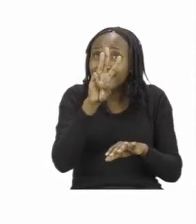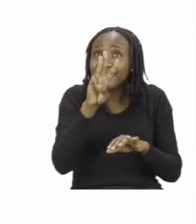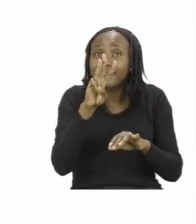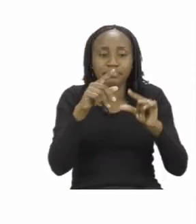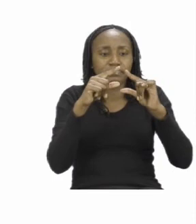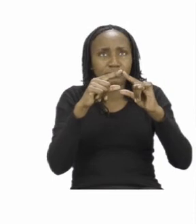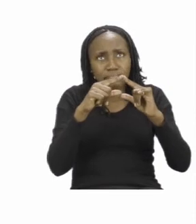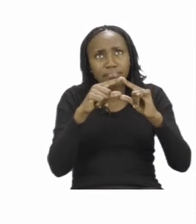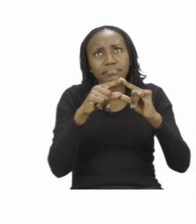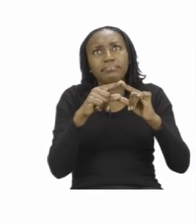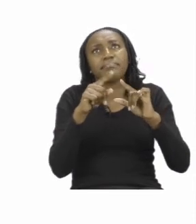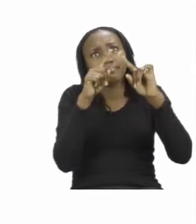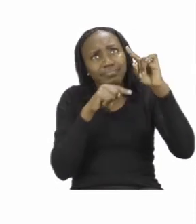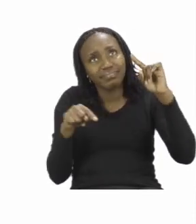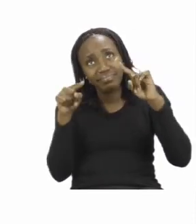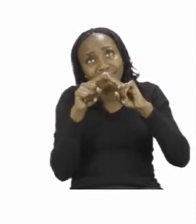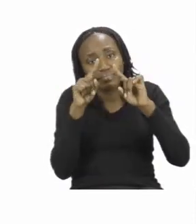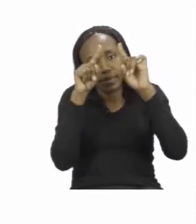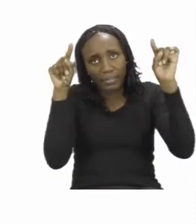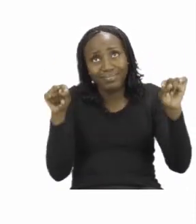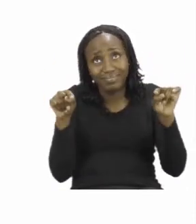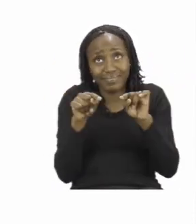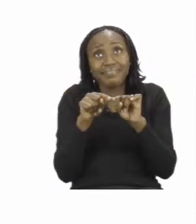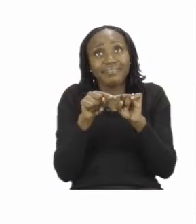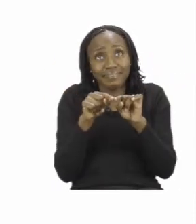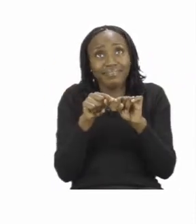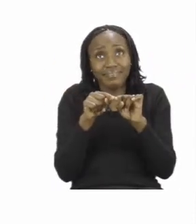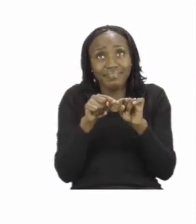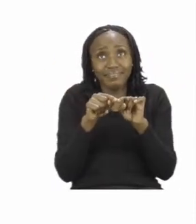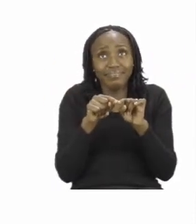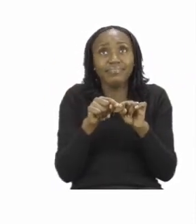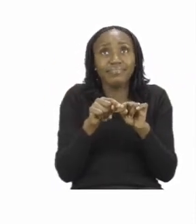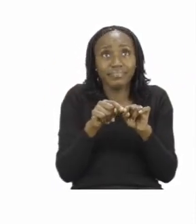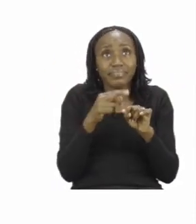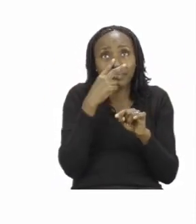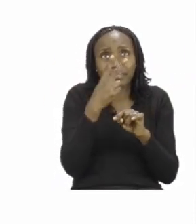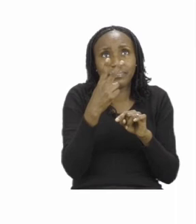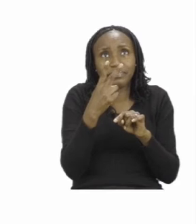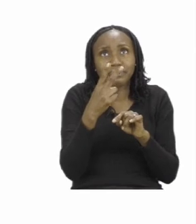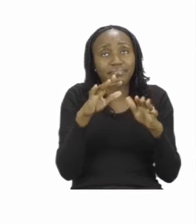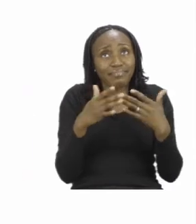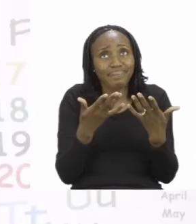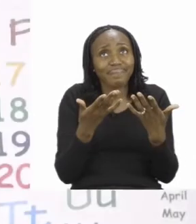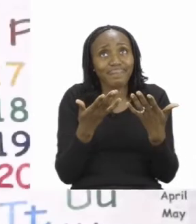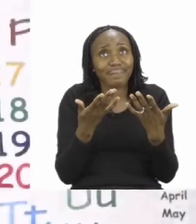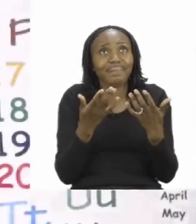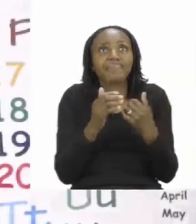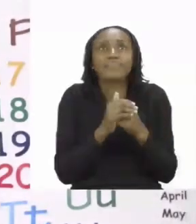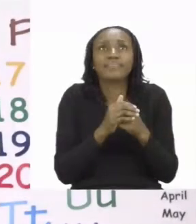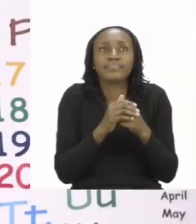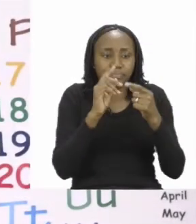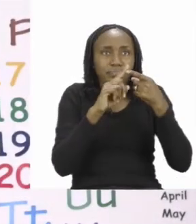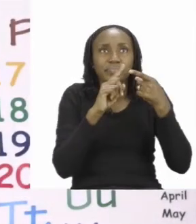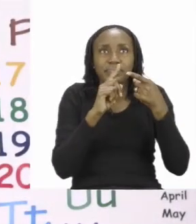shapes. The ones that you can see are the same ones on the board. So let's take a look at how they look. The first one we